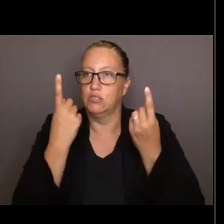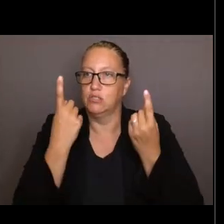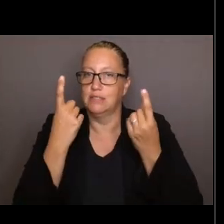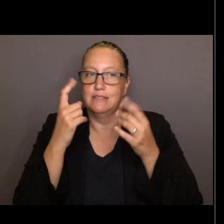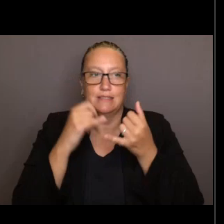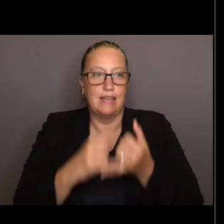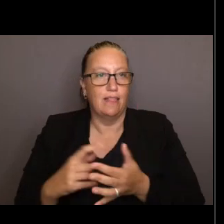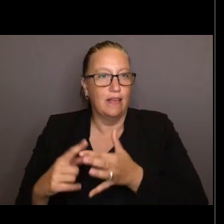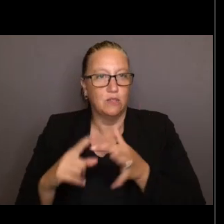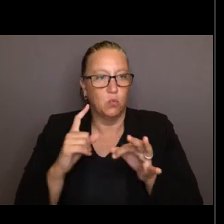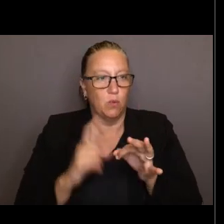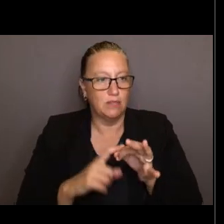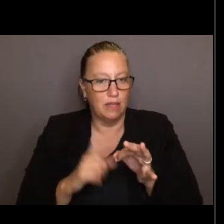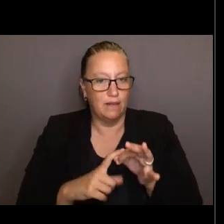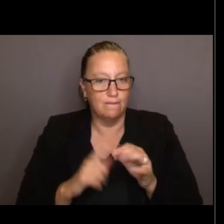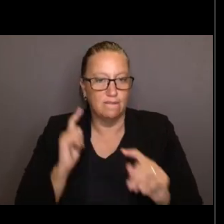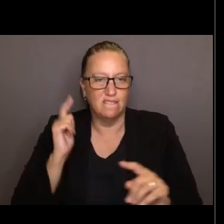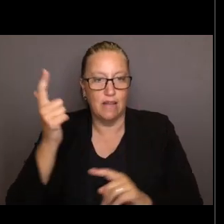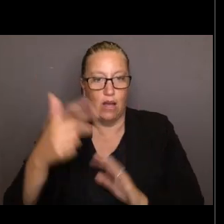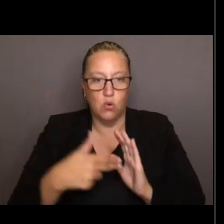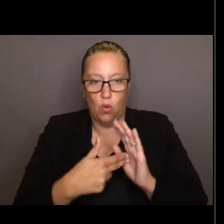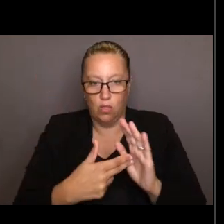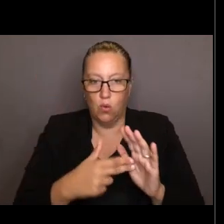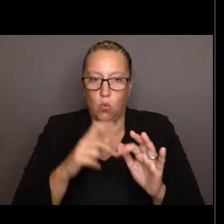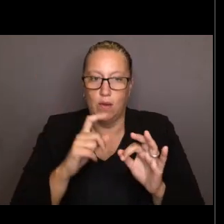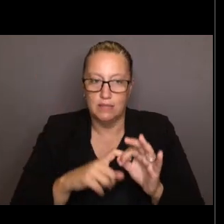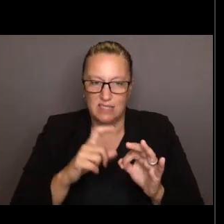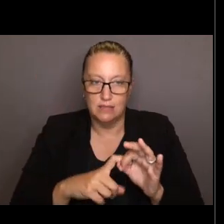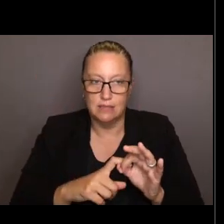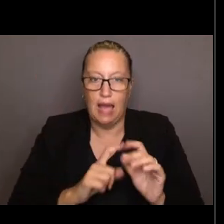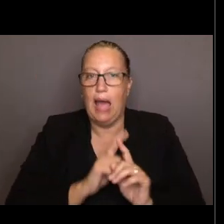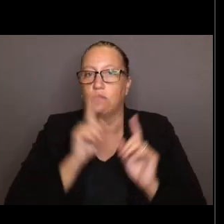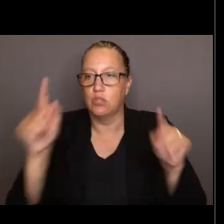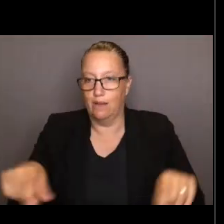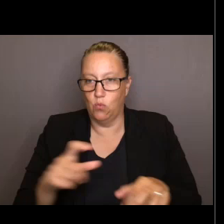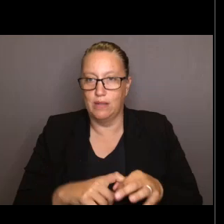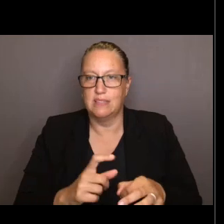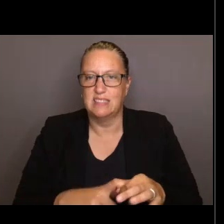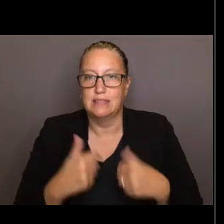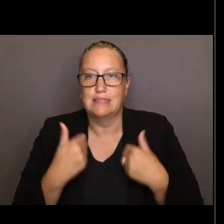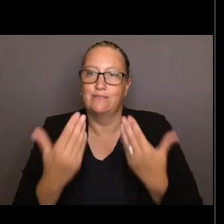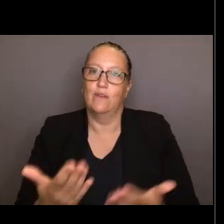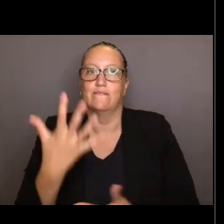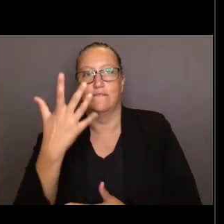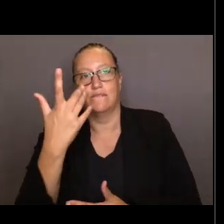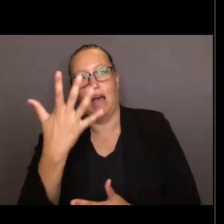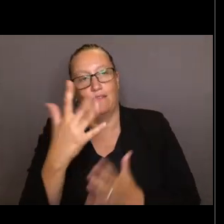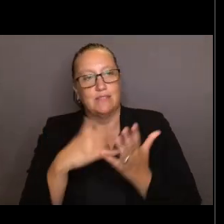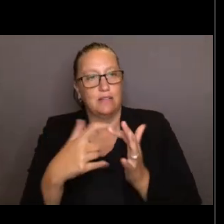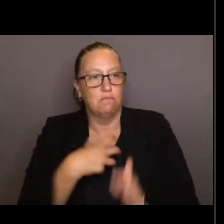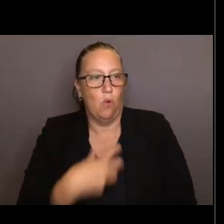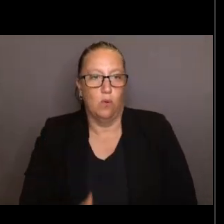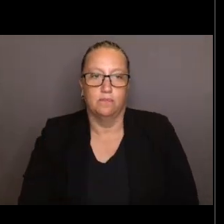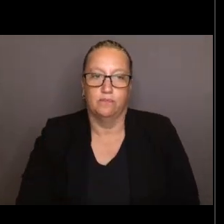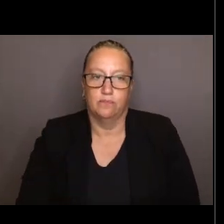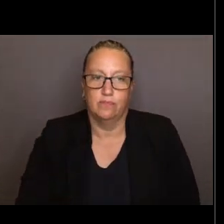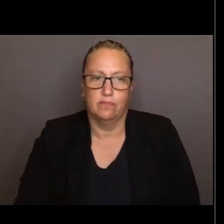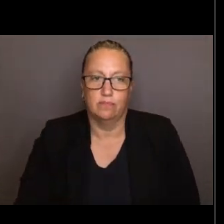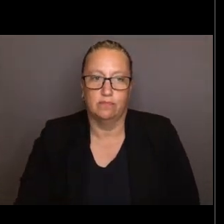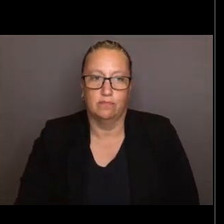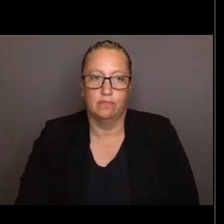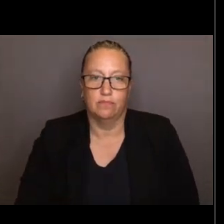North Queensland, Regional Queensland and outside of Queensland. So I'll give you about 5 more seconds to pop your answer in there and then I'll share the results